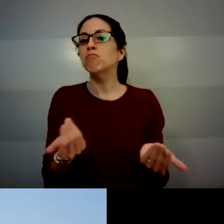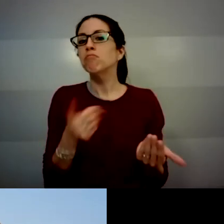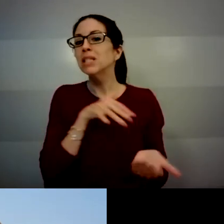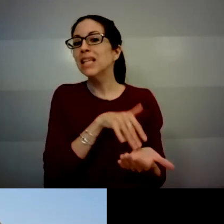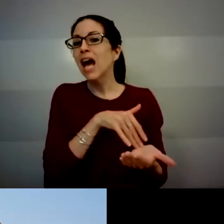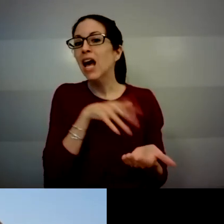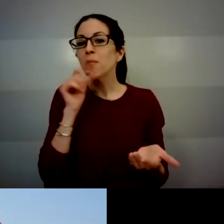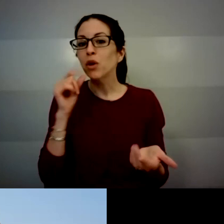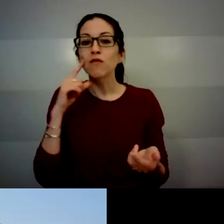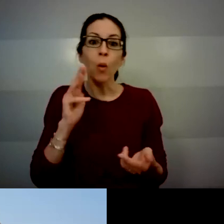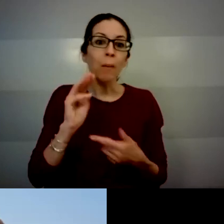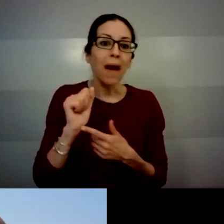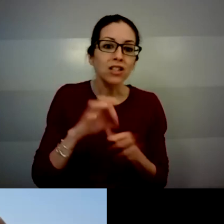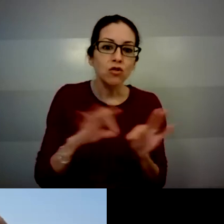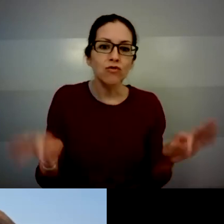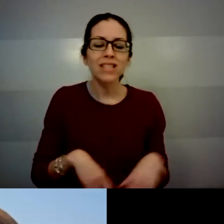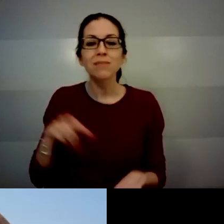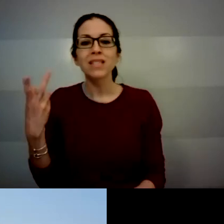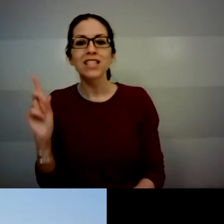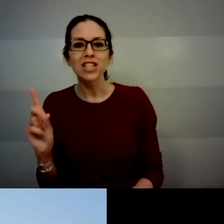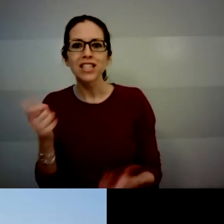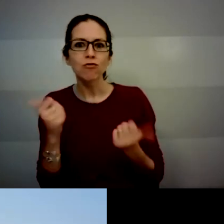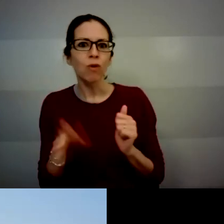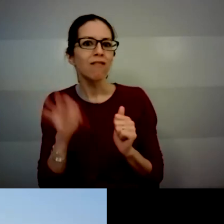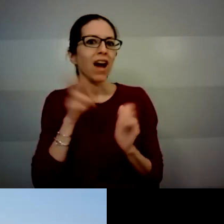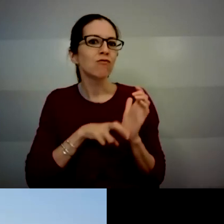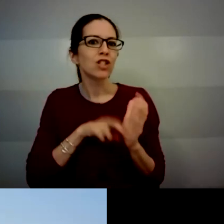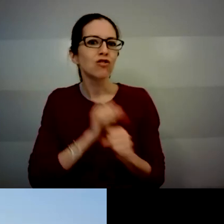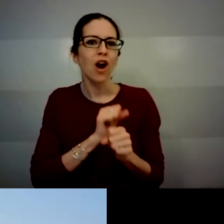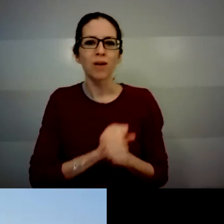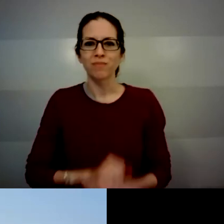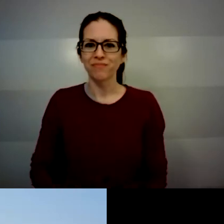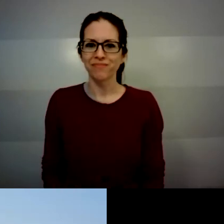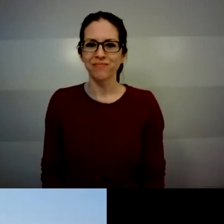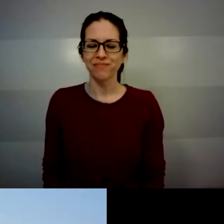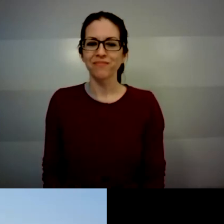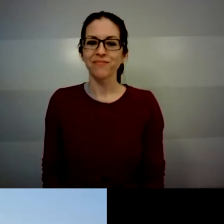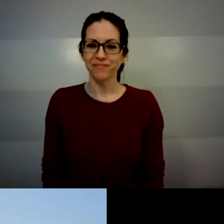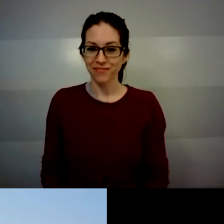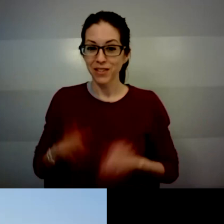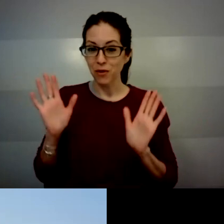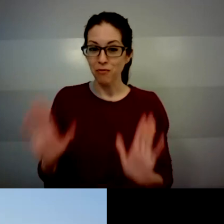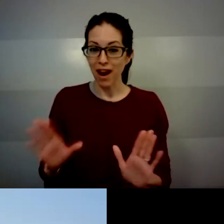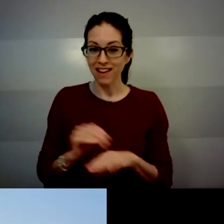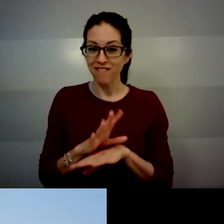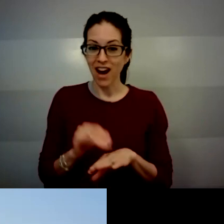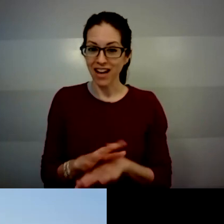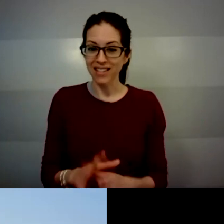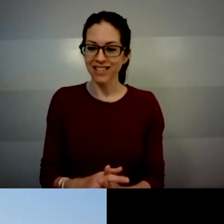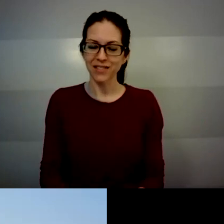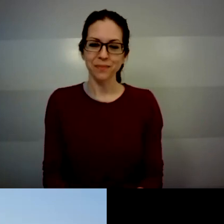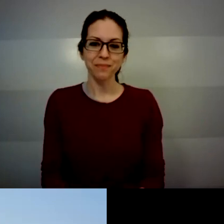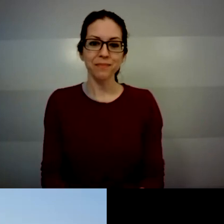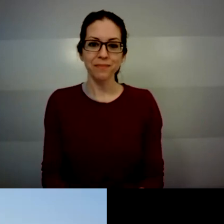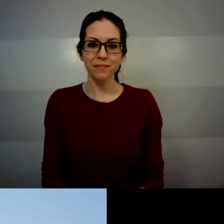PhD and trying to find a research job. That's great advice. We had a